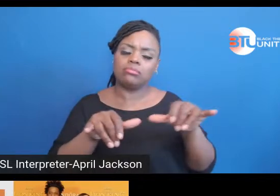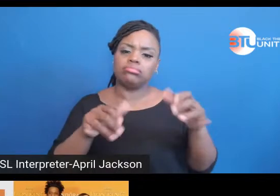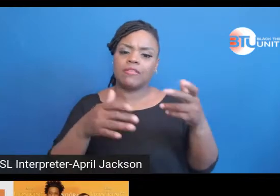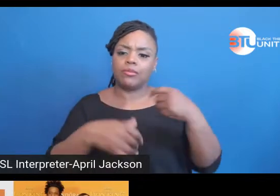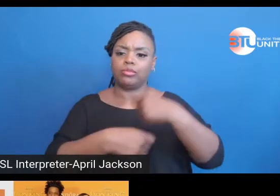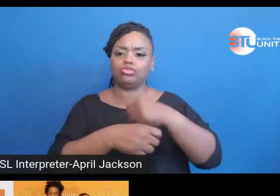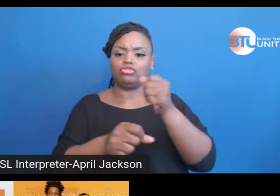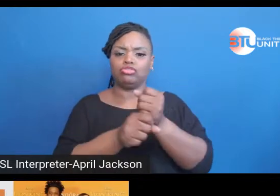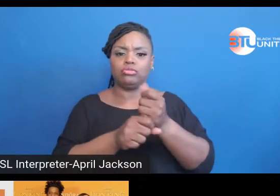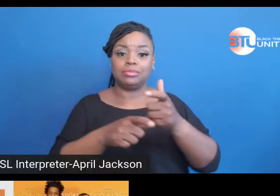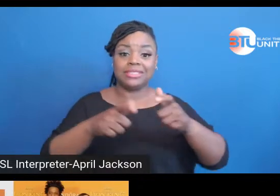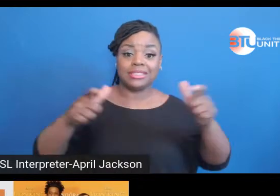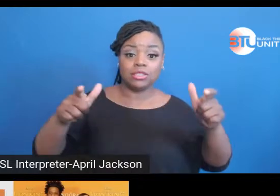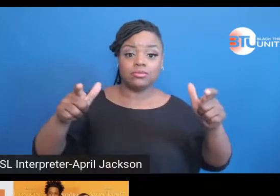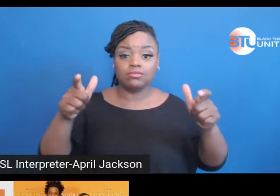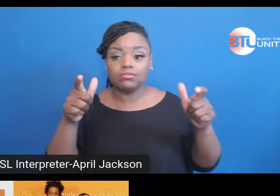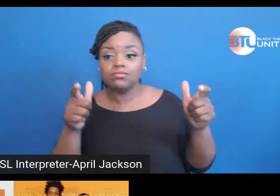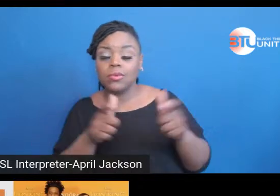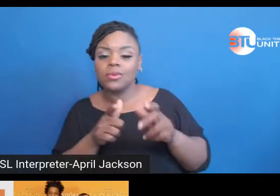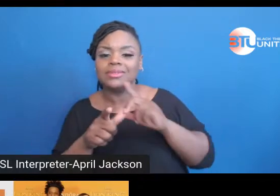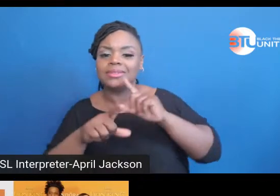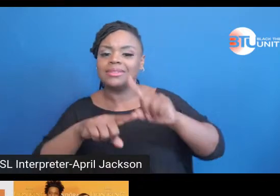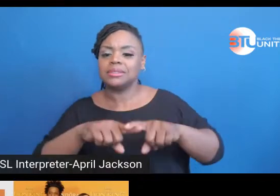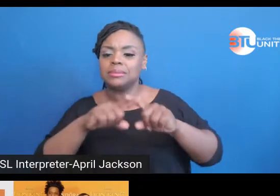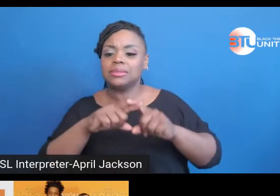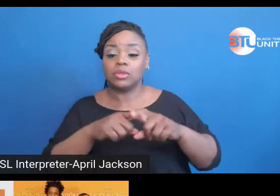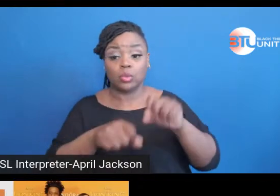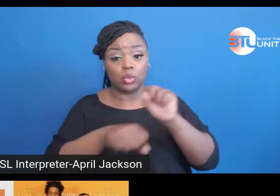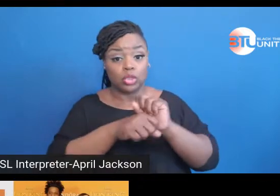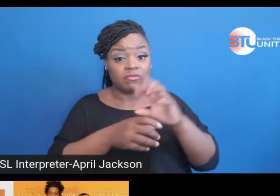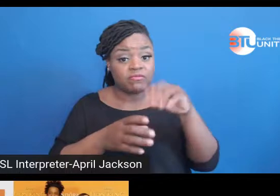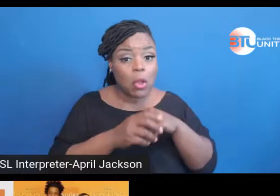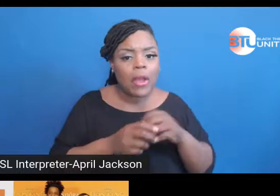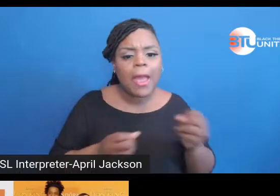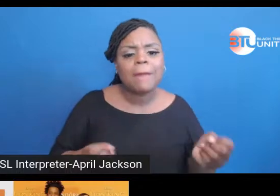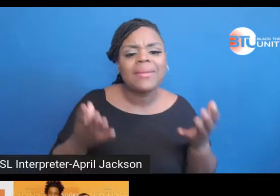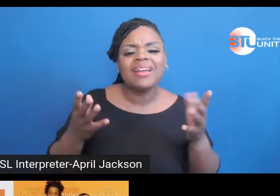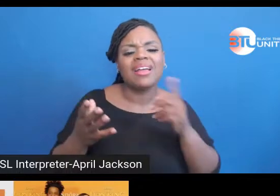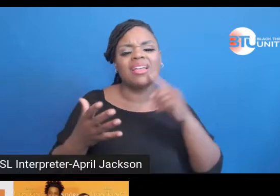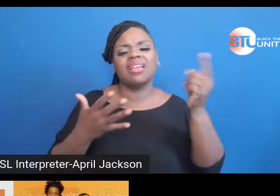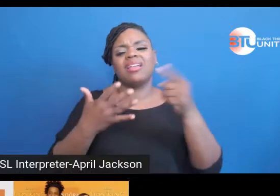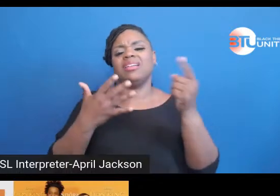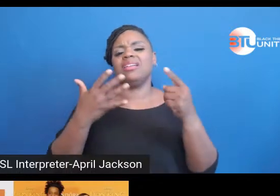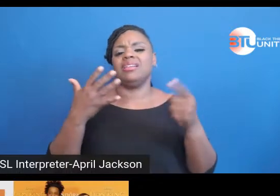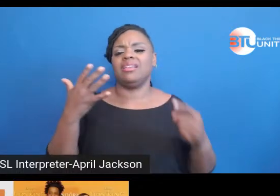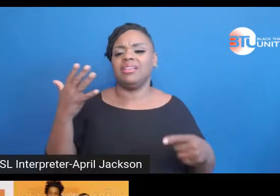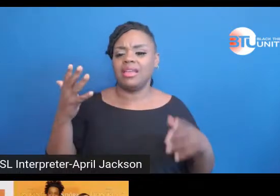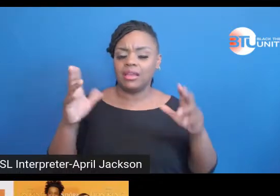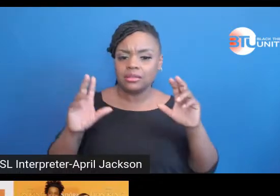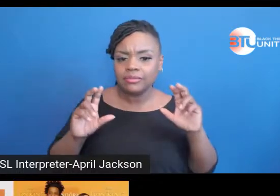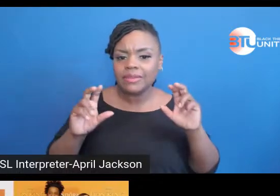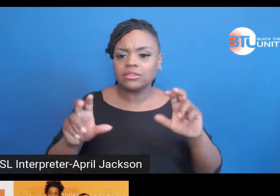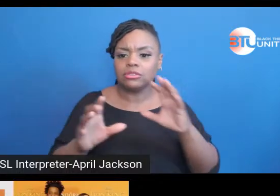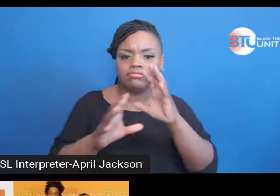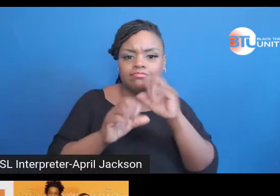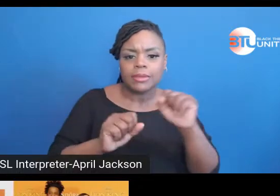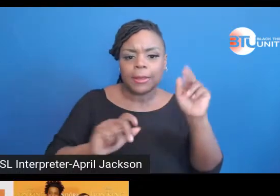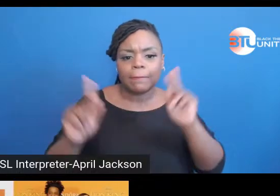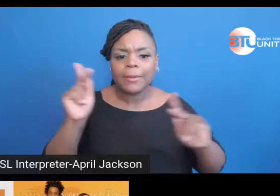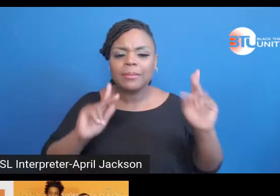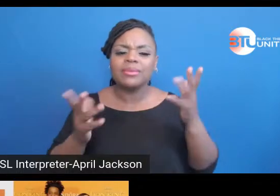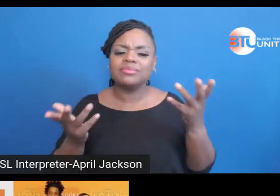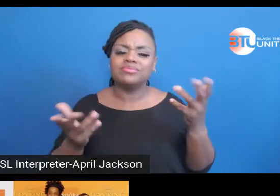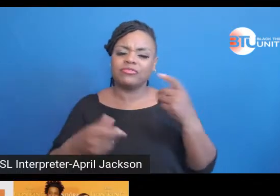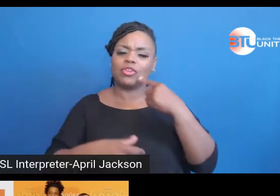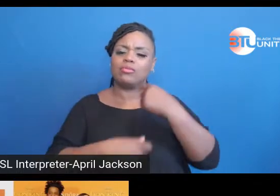will go into attracting investors, the types of agreements that you have to enter into, as